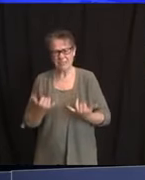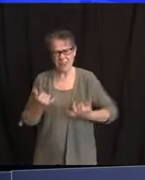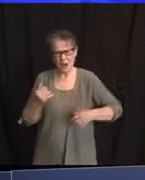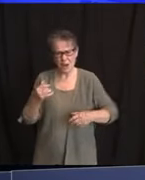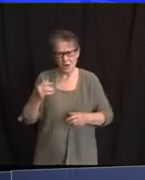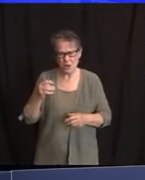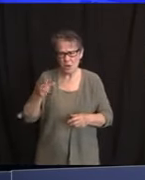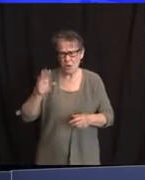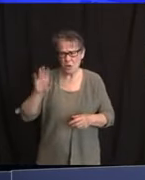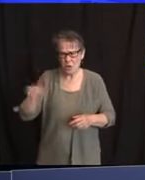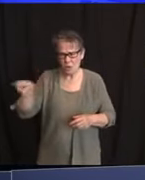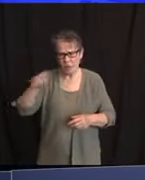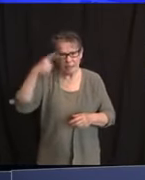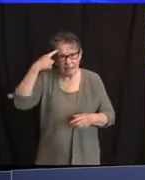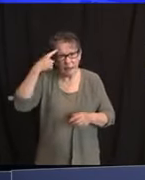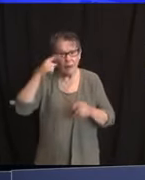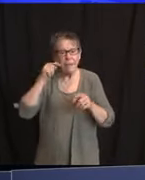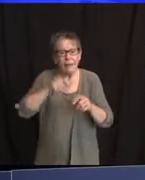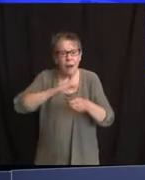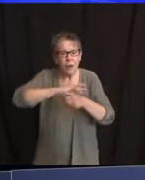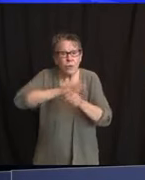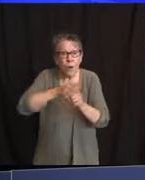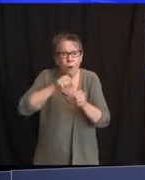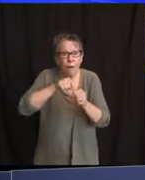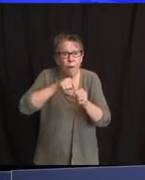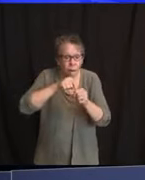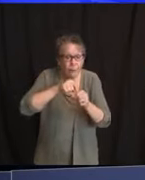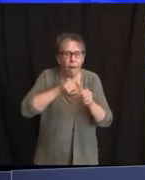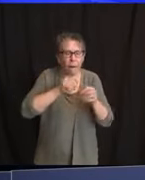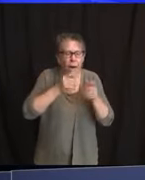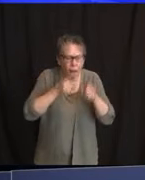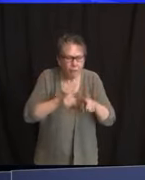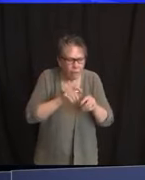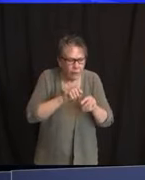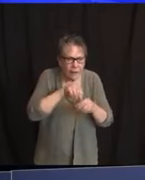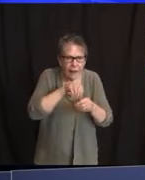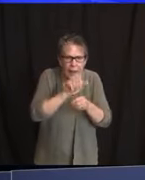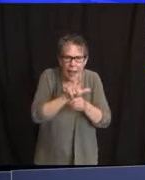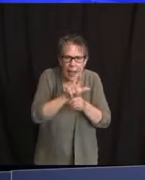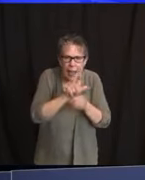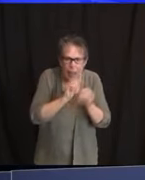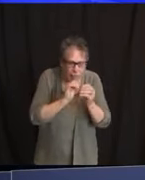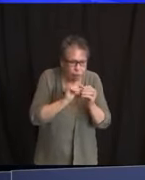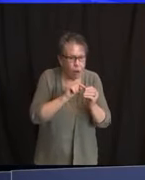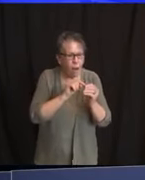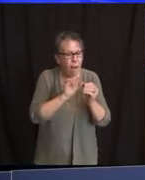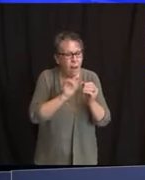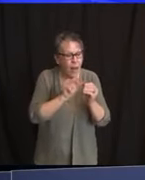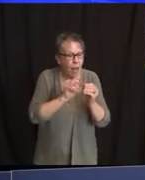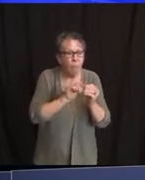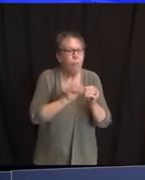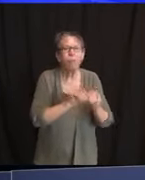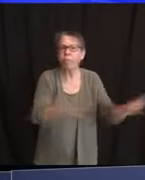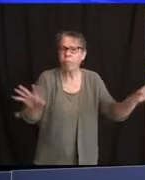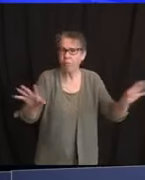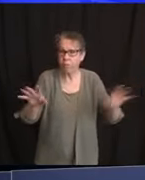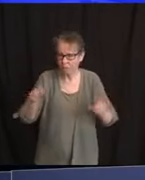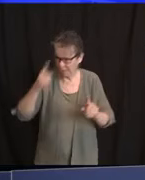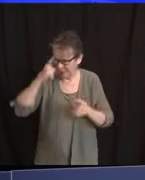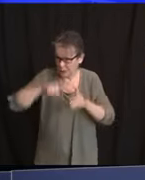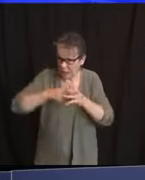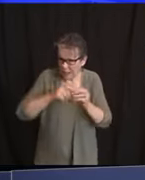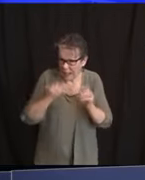I have to be honest with you, from what I've seen, and even now the Secretary of State is backpedaling from those comments, I'm not sure